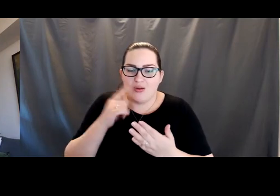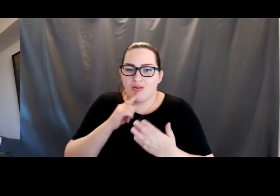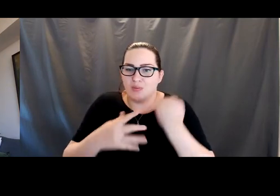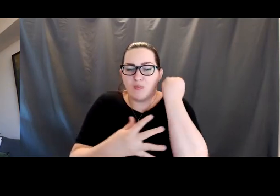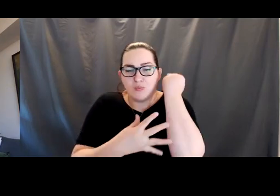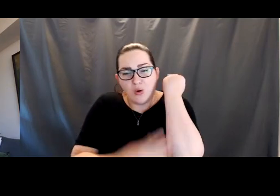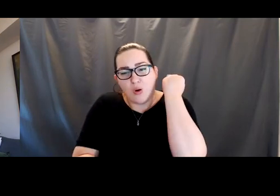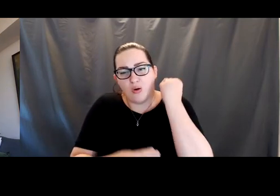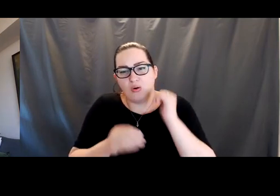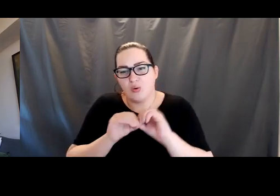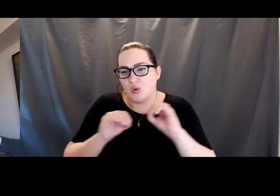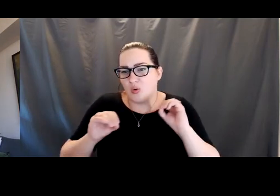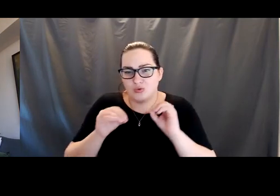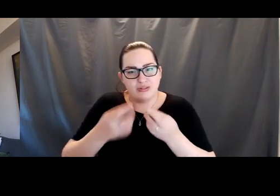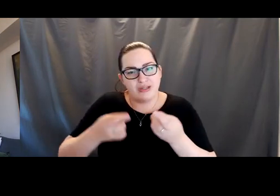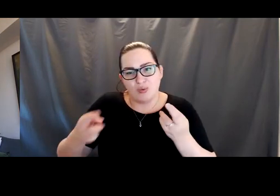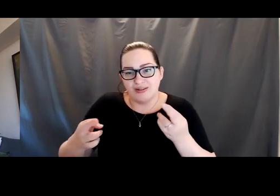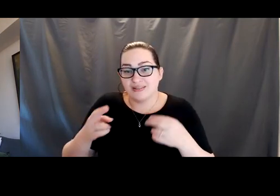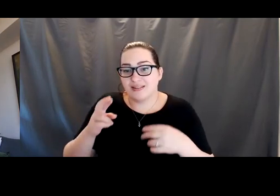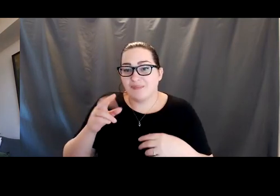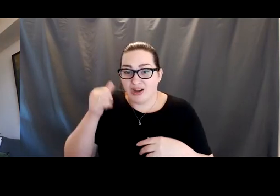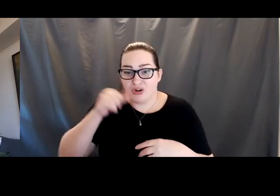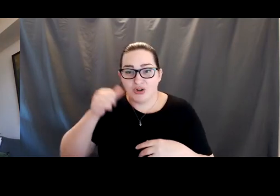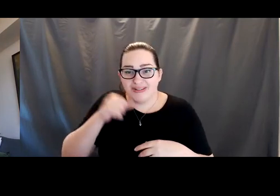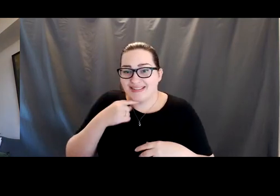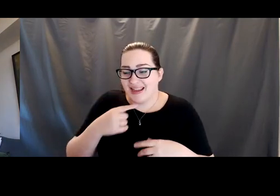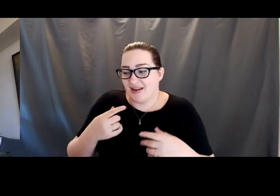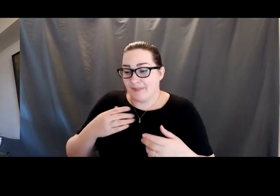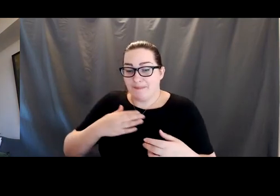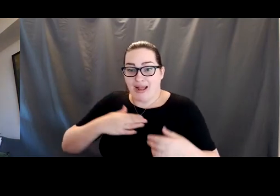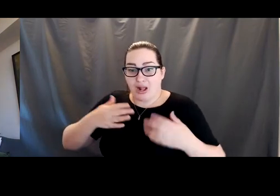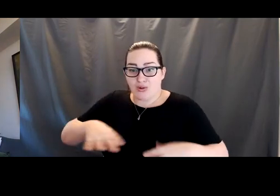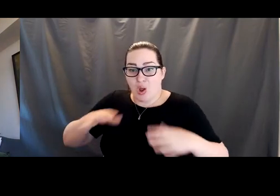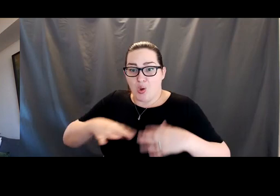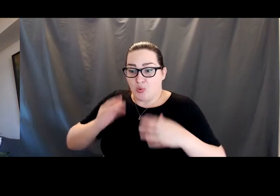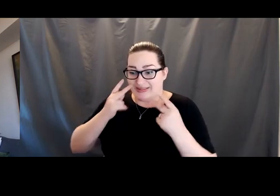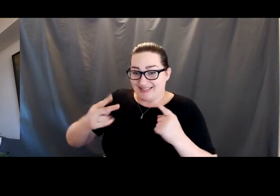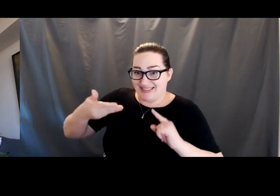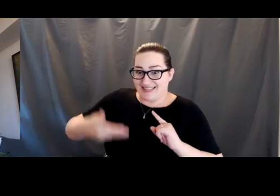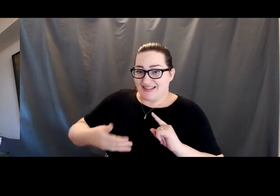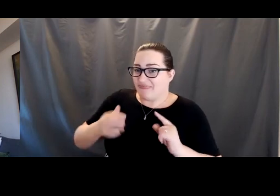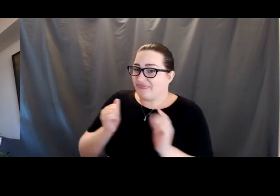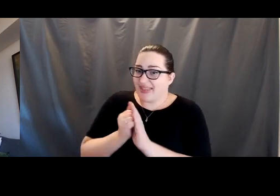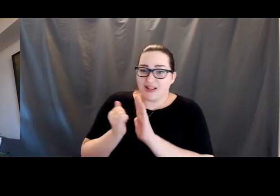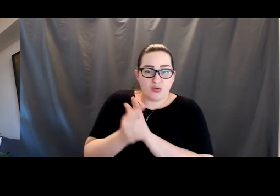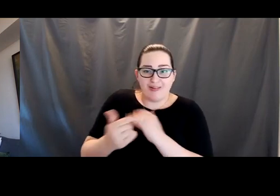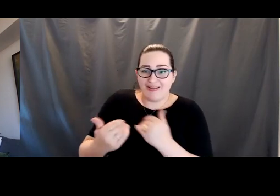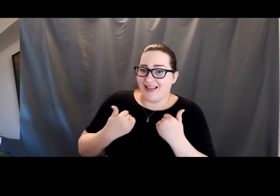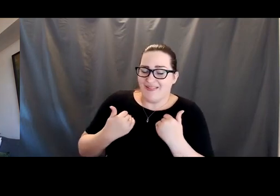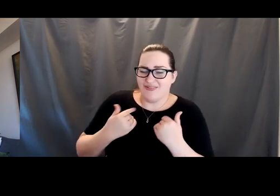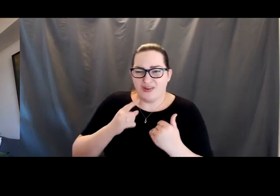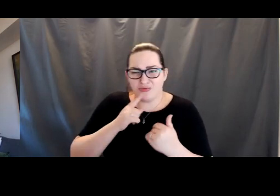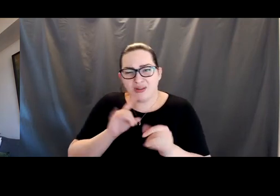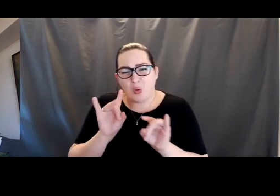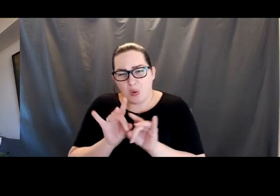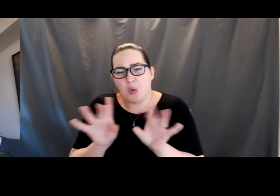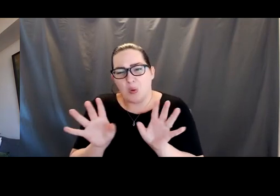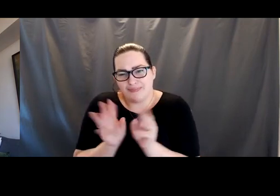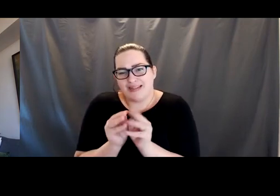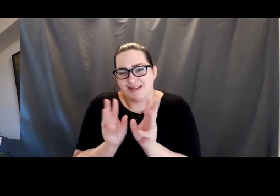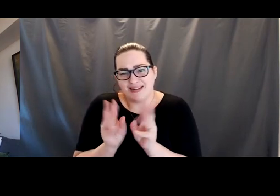resources, except she said, all the clothes I'm wearing, this is what I have. I mean, it was such an incredibly devastating meeting. I won't even continue with the